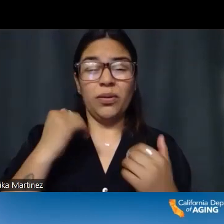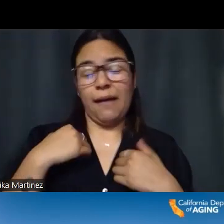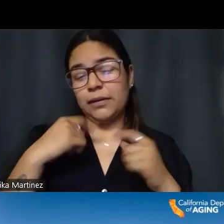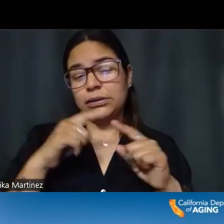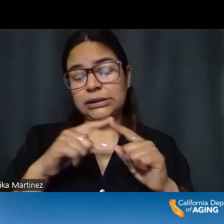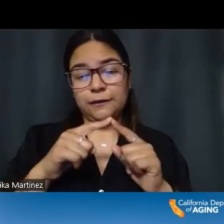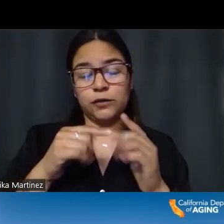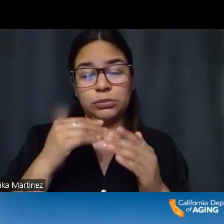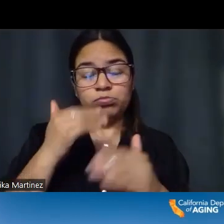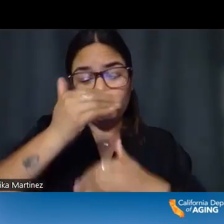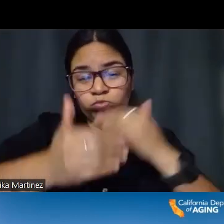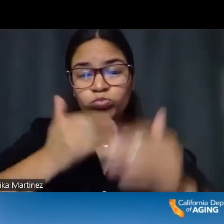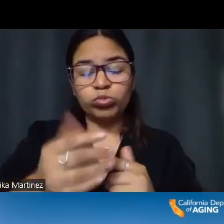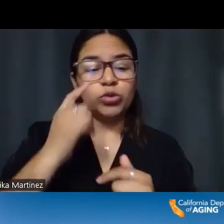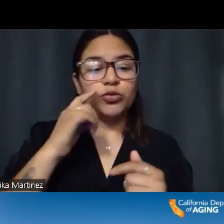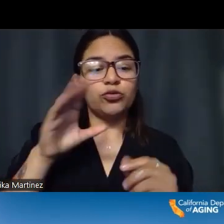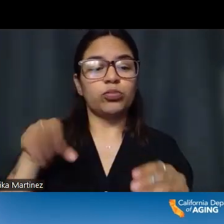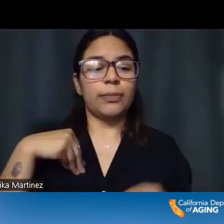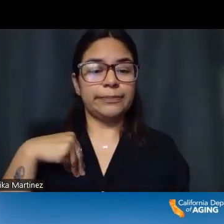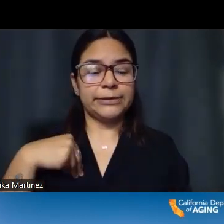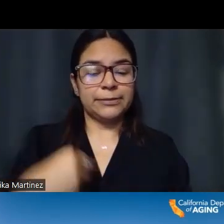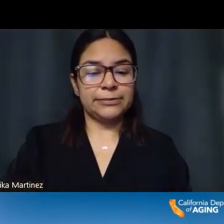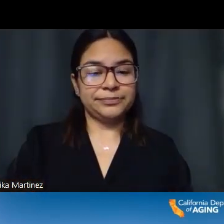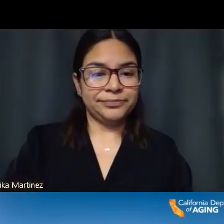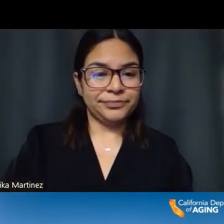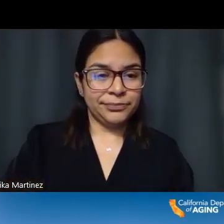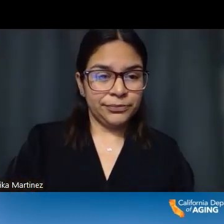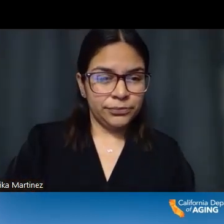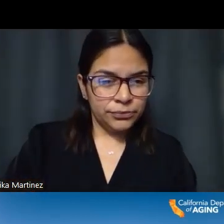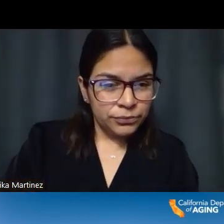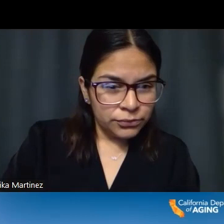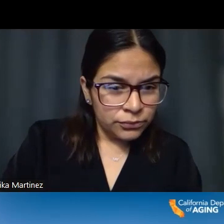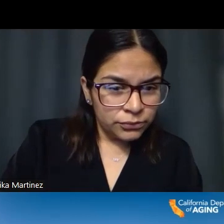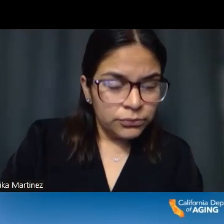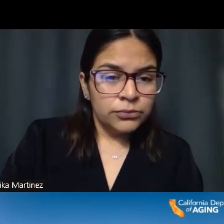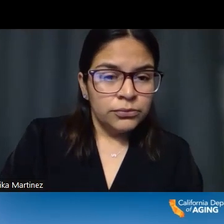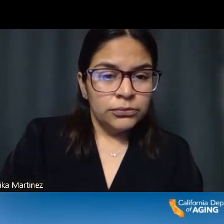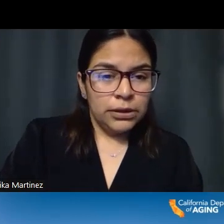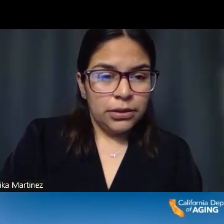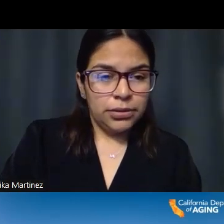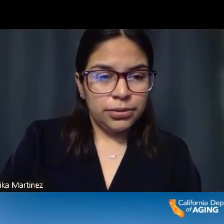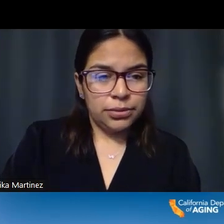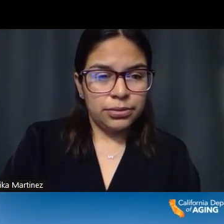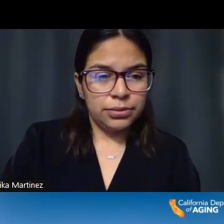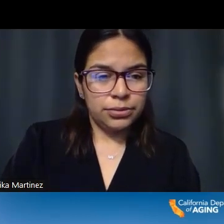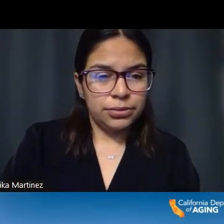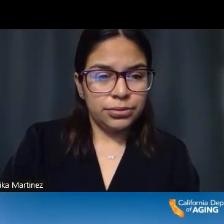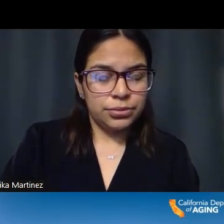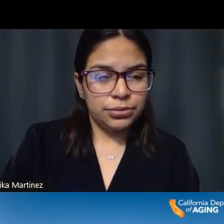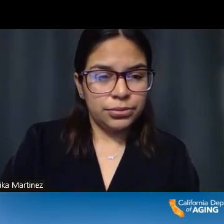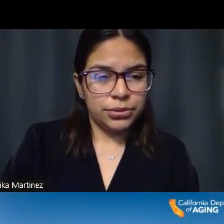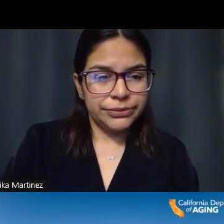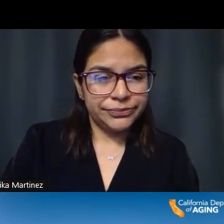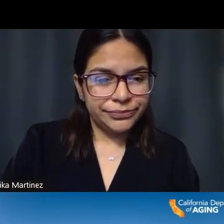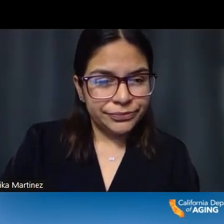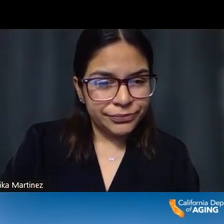of interest, which this includes they may not be a healthcare provider of the resident being represented. And within the last 2 years, they cannot have